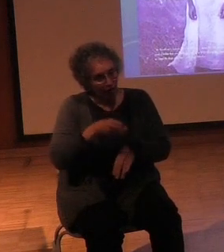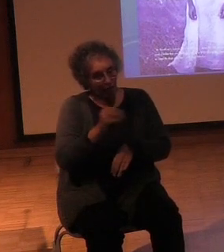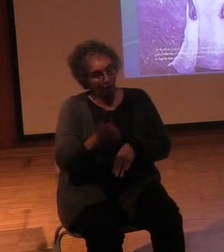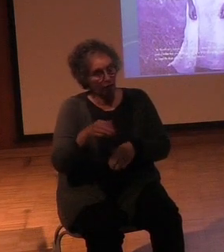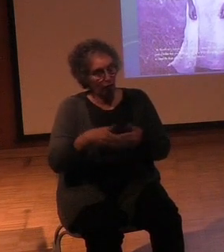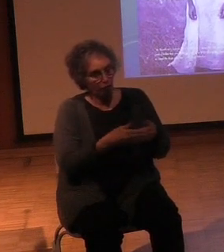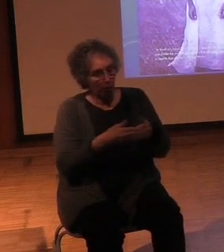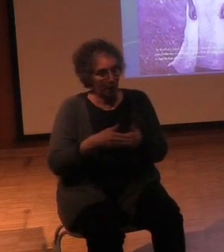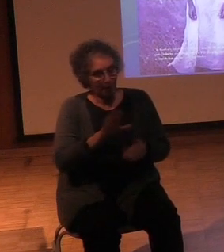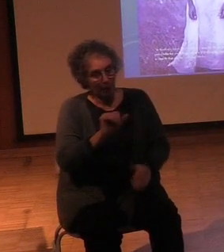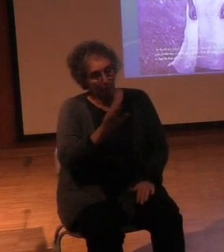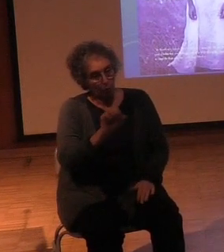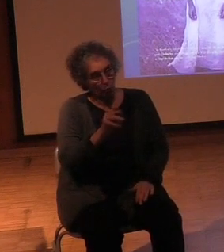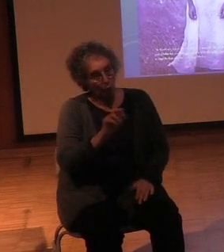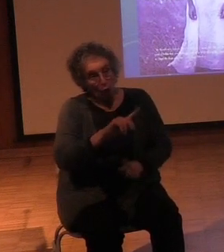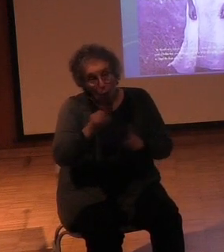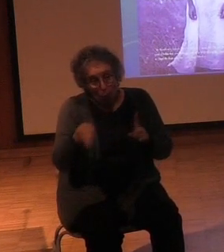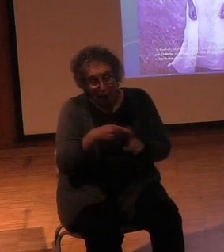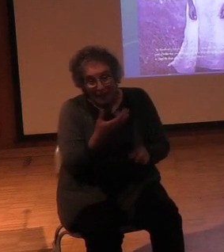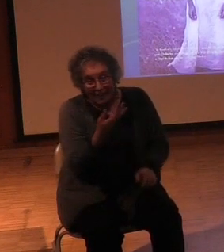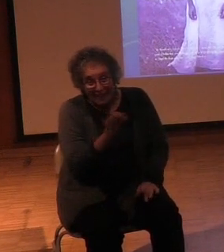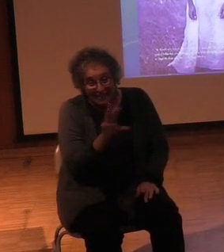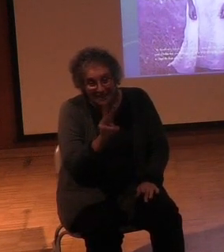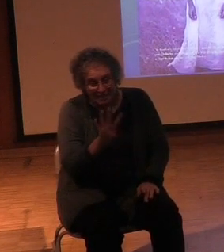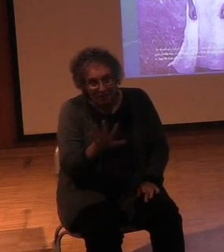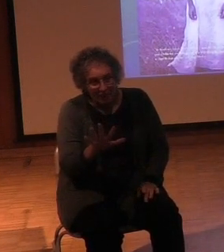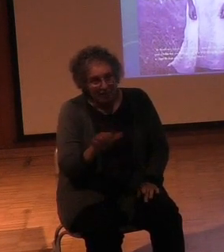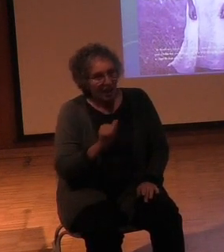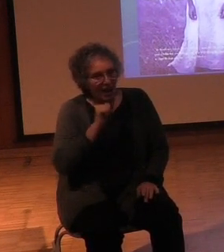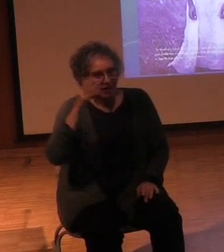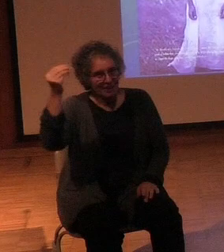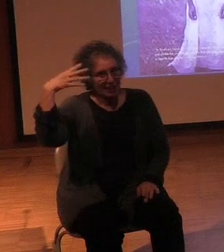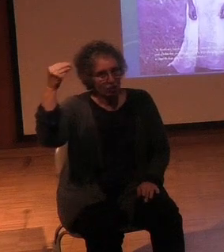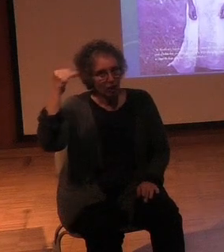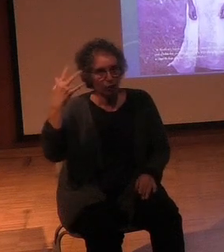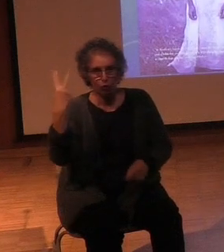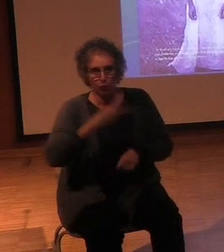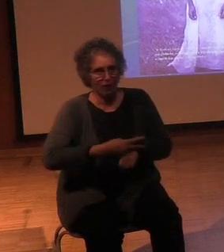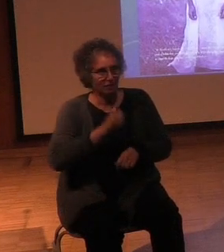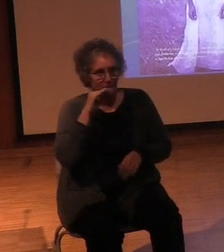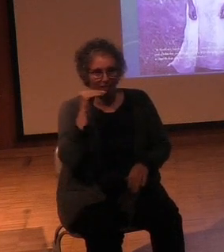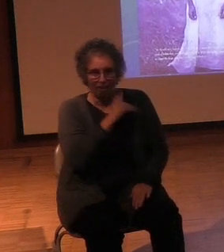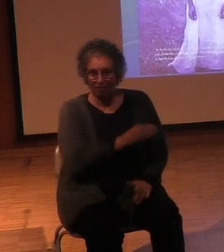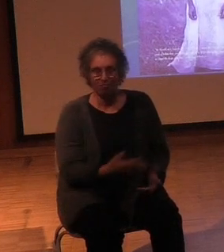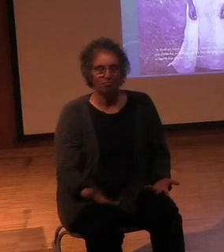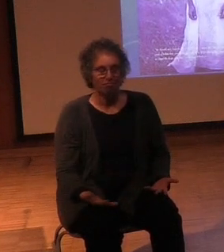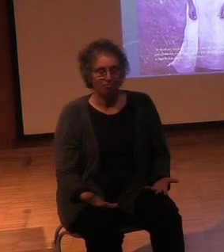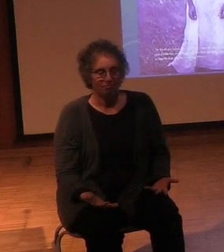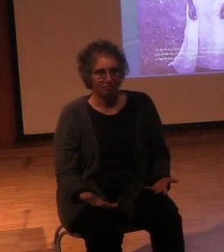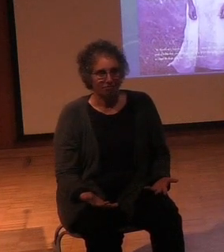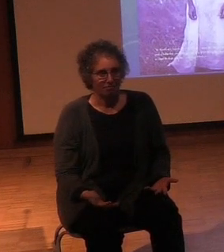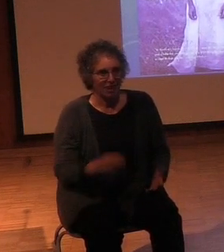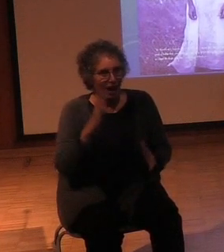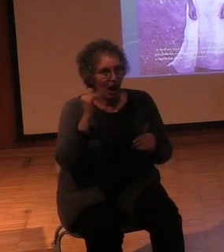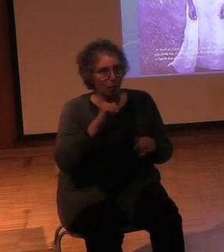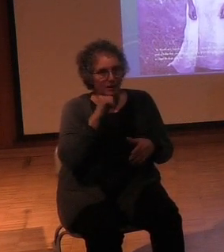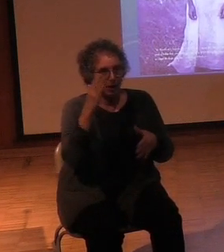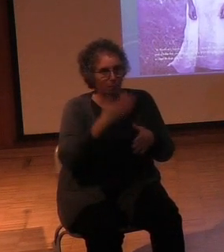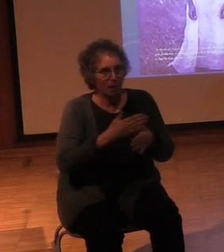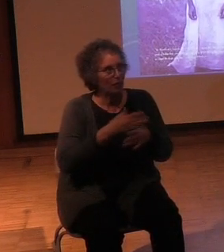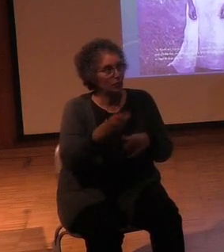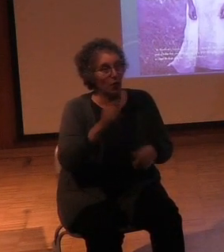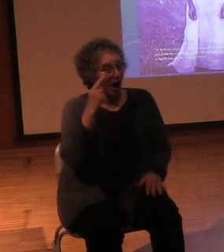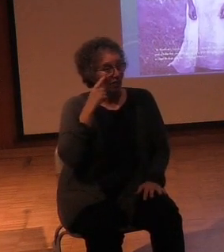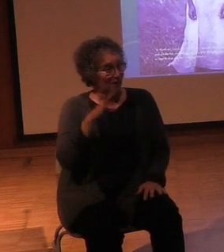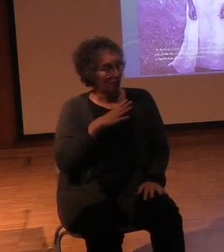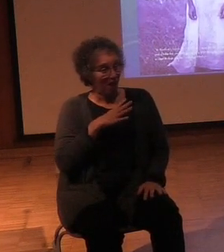in 1965. And I swear to God, I haven't taken a shower in 2 days. I'm not lying to you. I hope that it's not offensive to you. I think